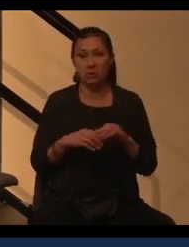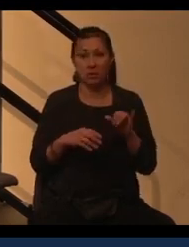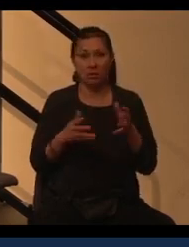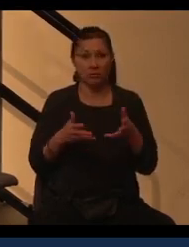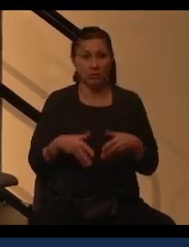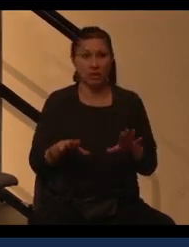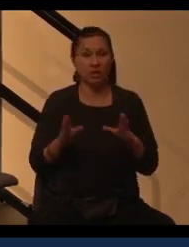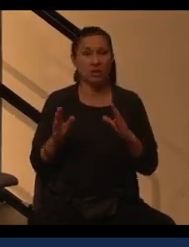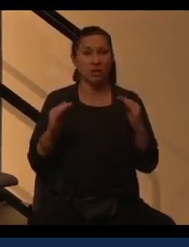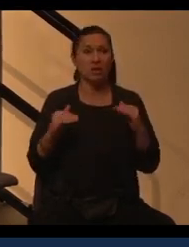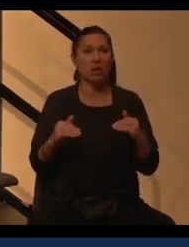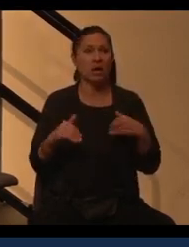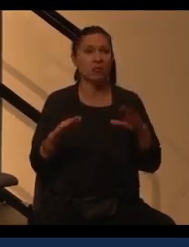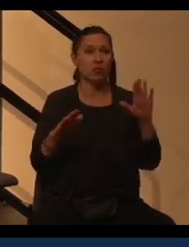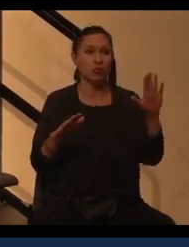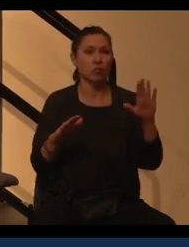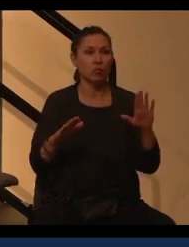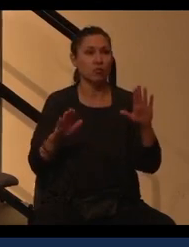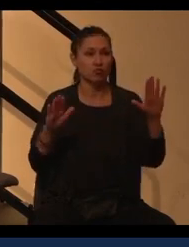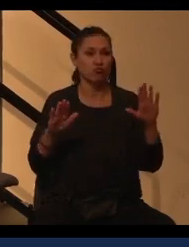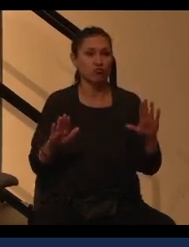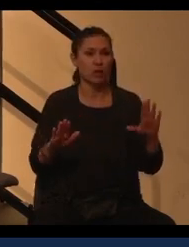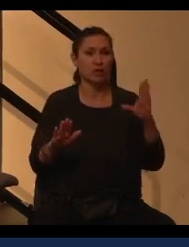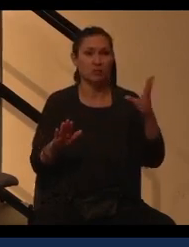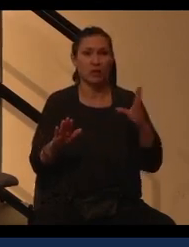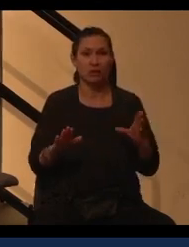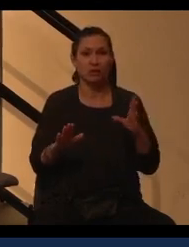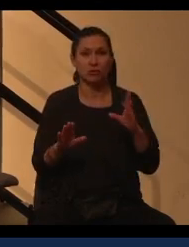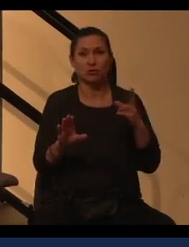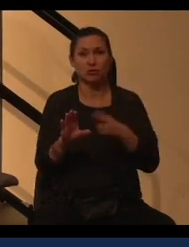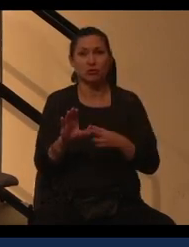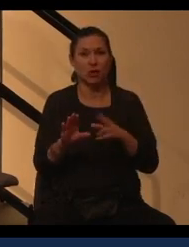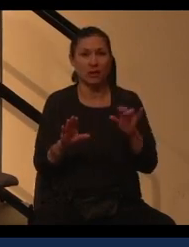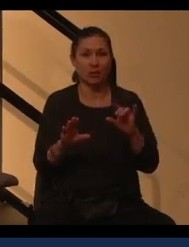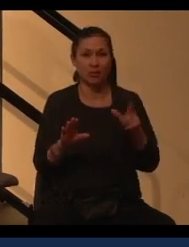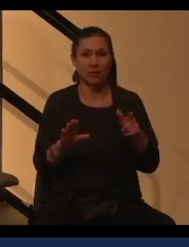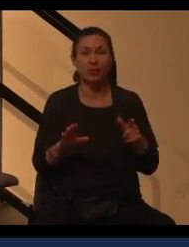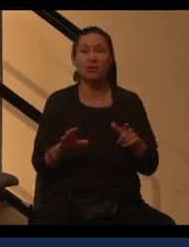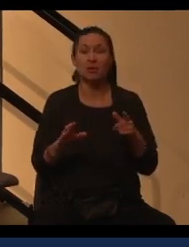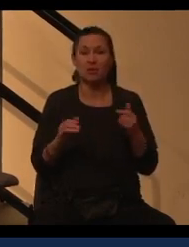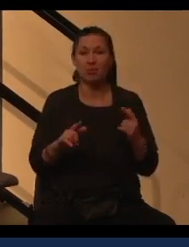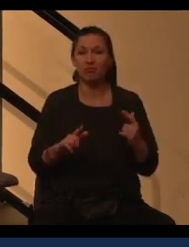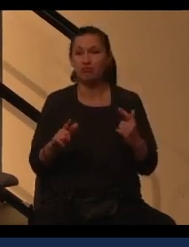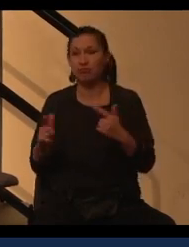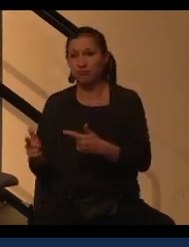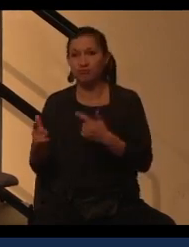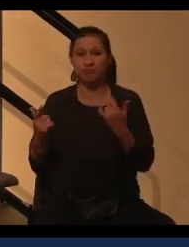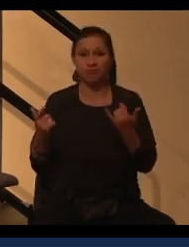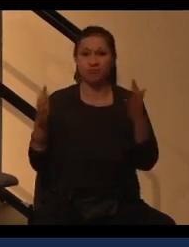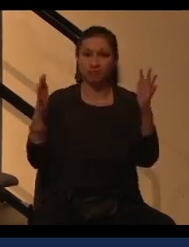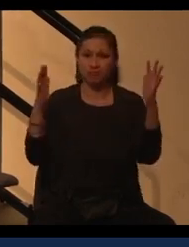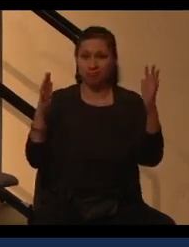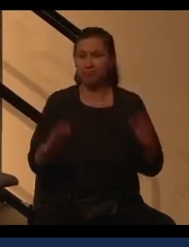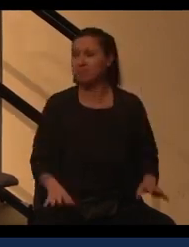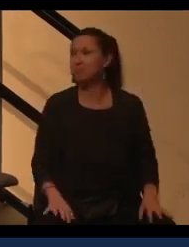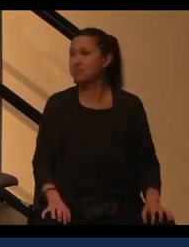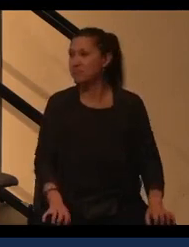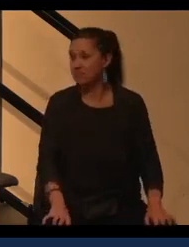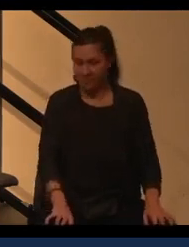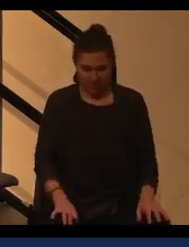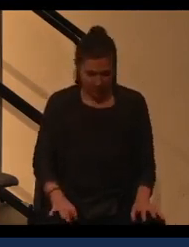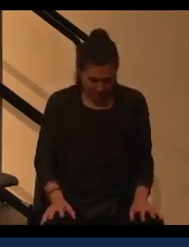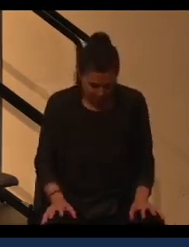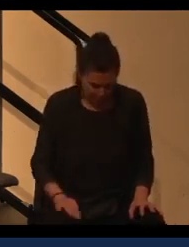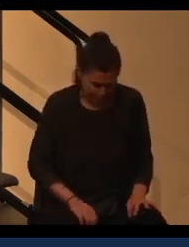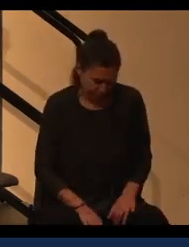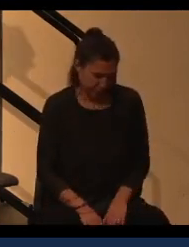have a great speaker to join us as well. So with that being said, I will pass it off to Dulce. Please give a round of applause. Thank